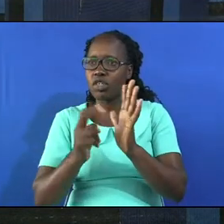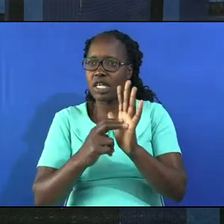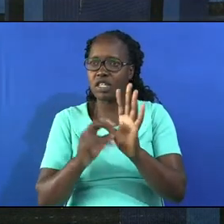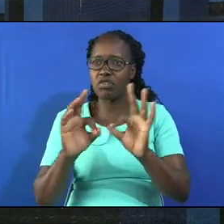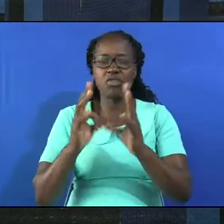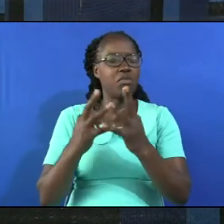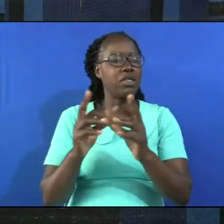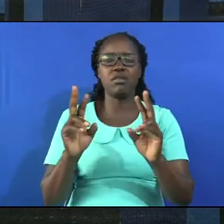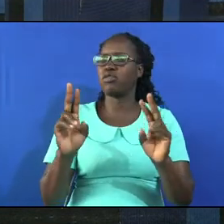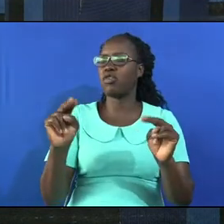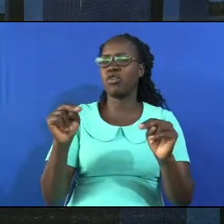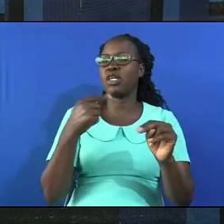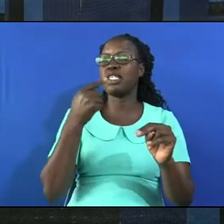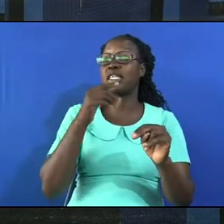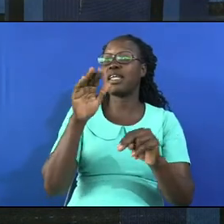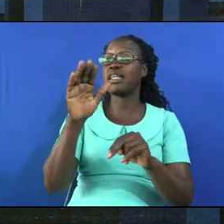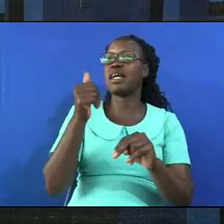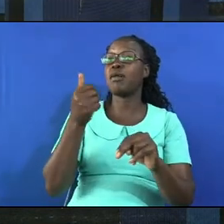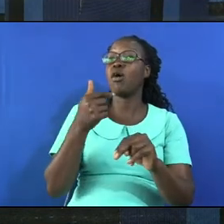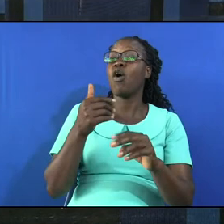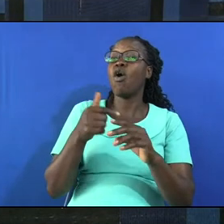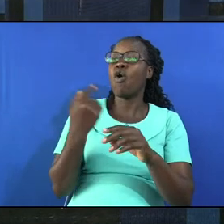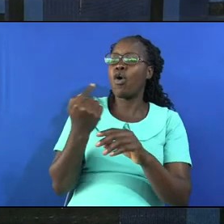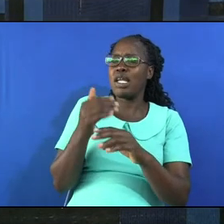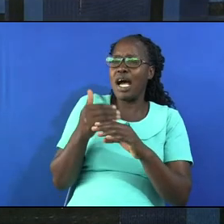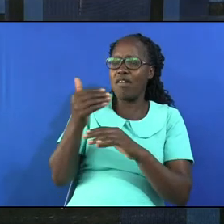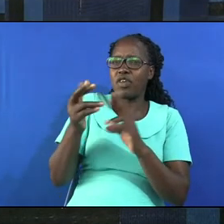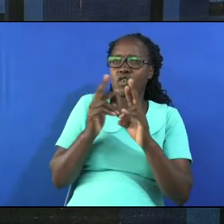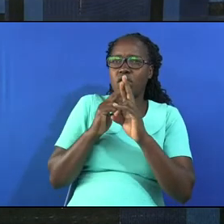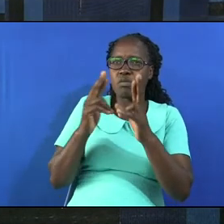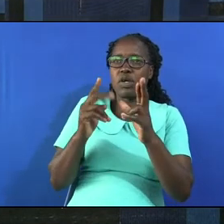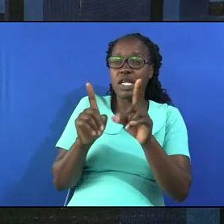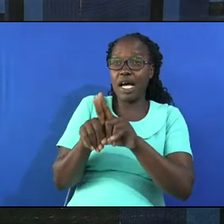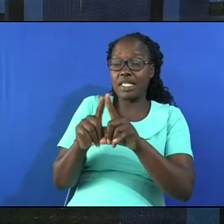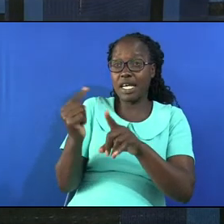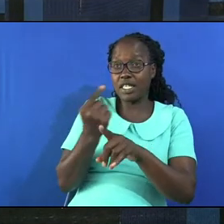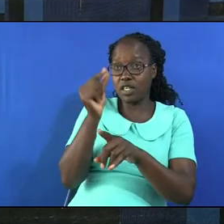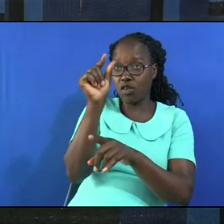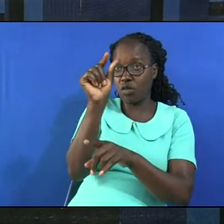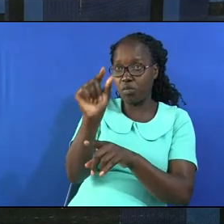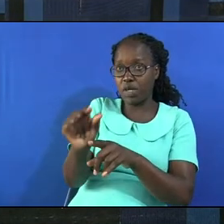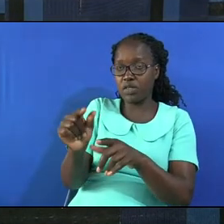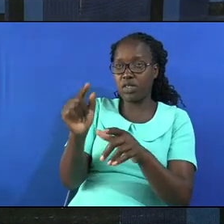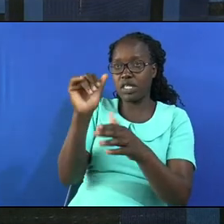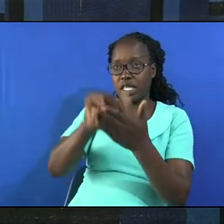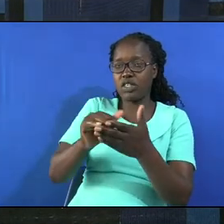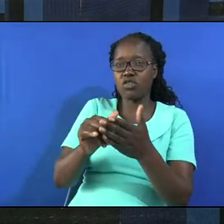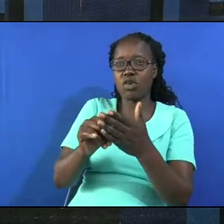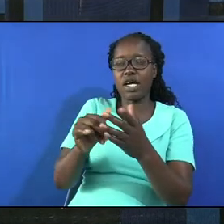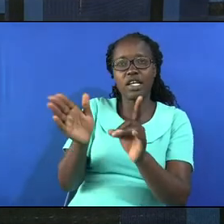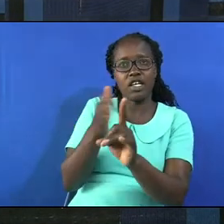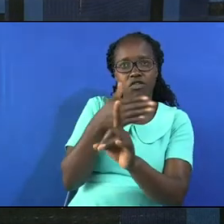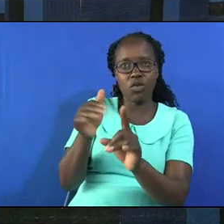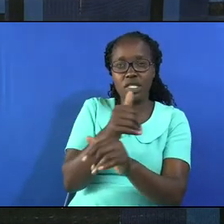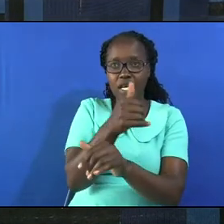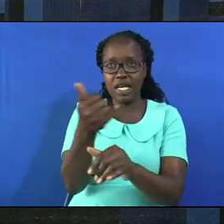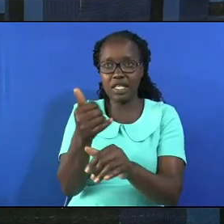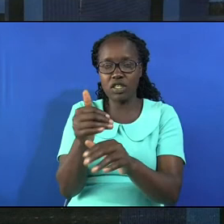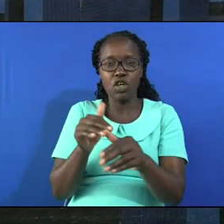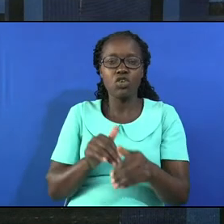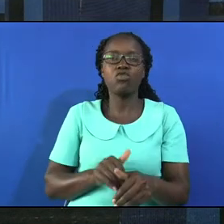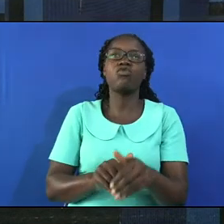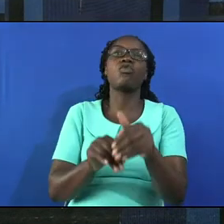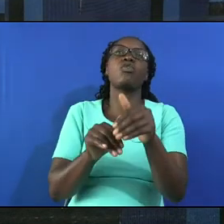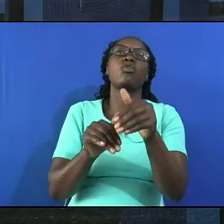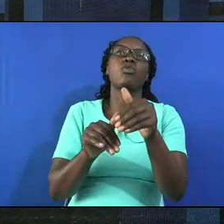said, come. It is only after you respond as a single person that you can persuade others to come